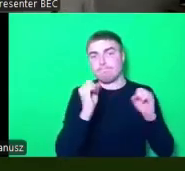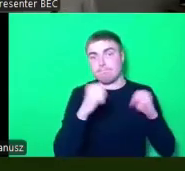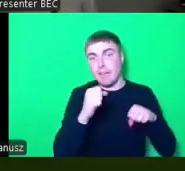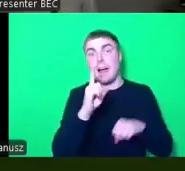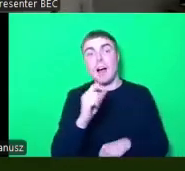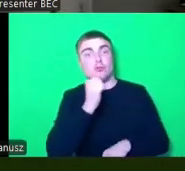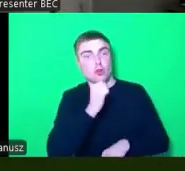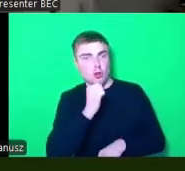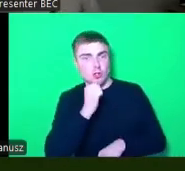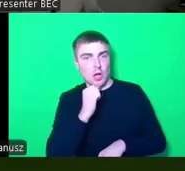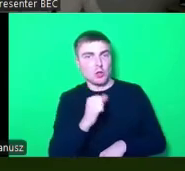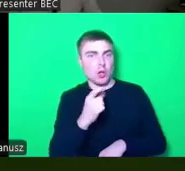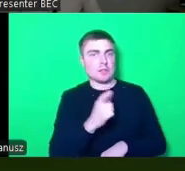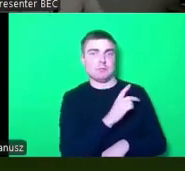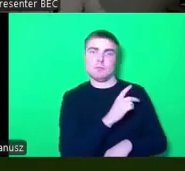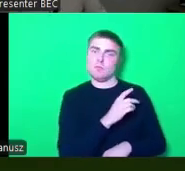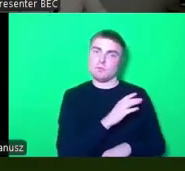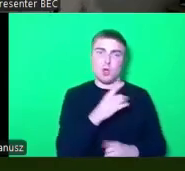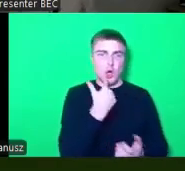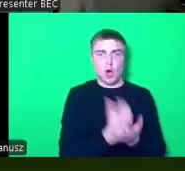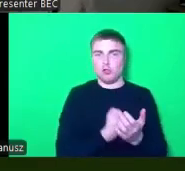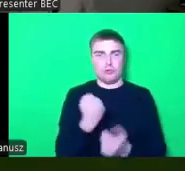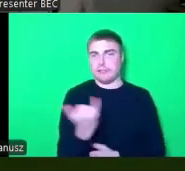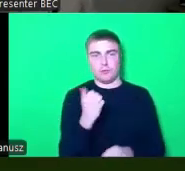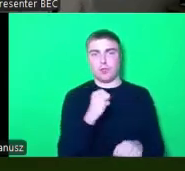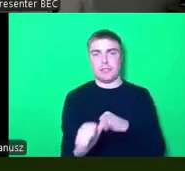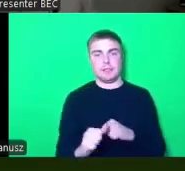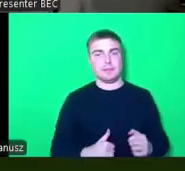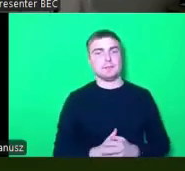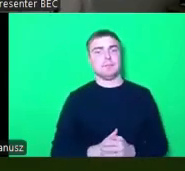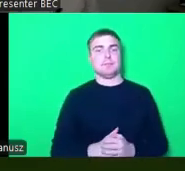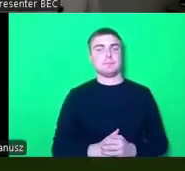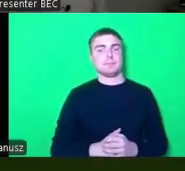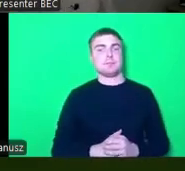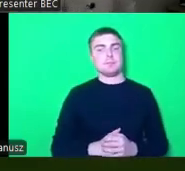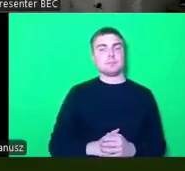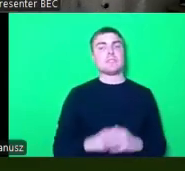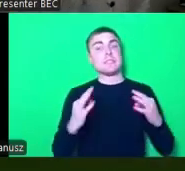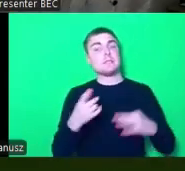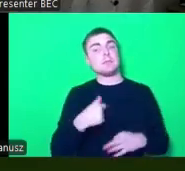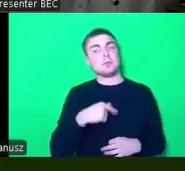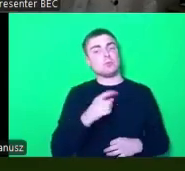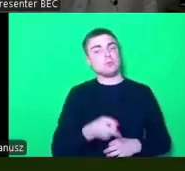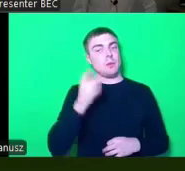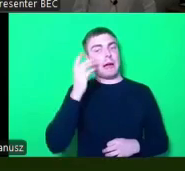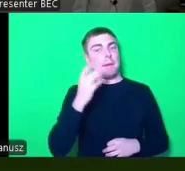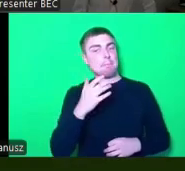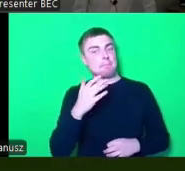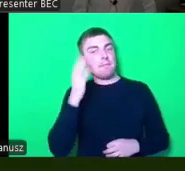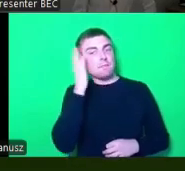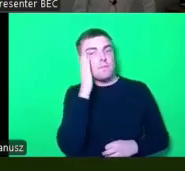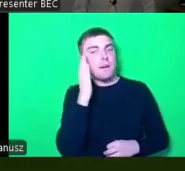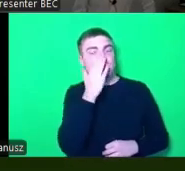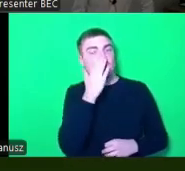So let's come to some conclusions on this human health, and then we continue with ecosystem health. So forests generate